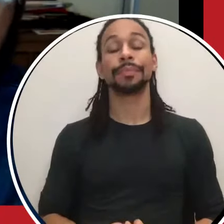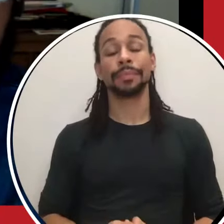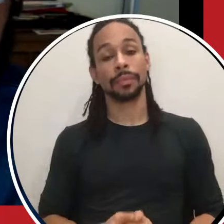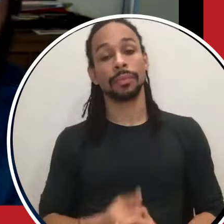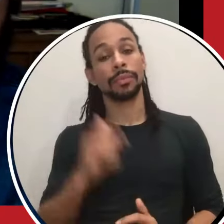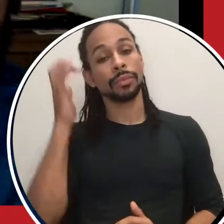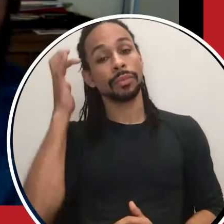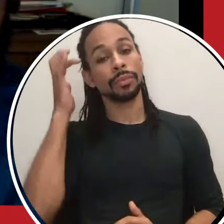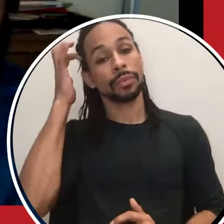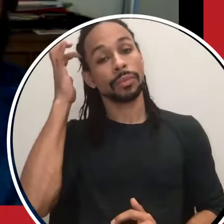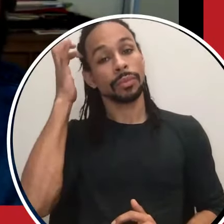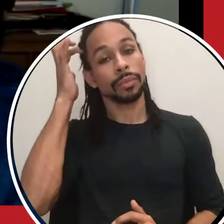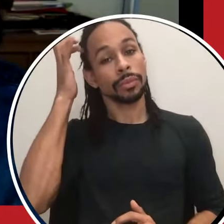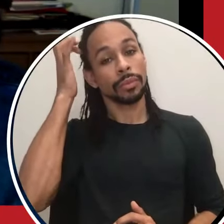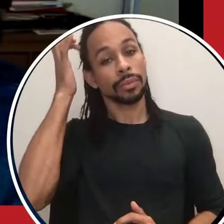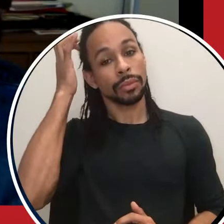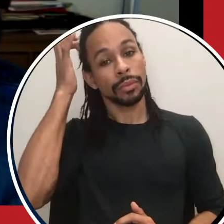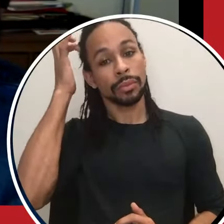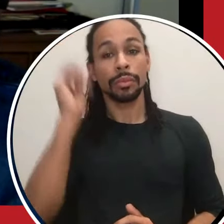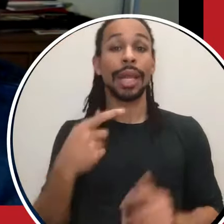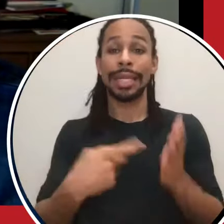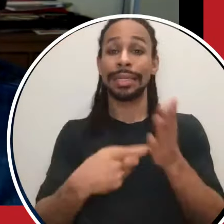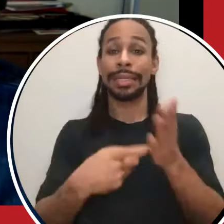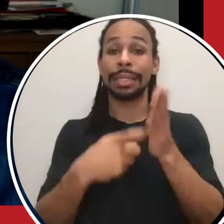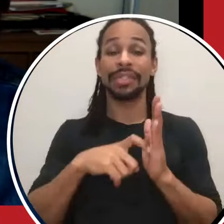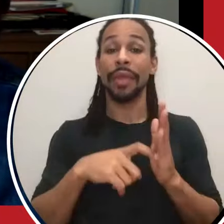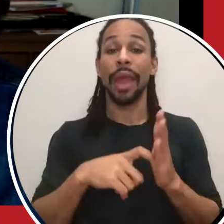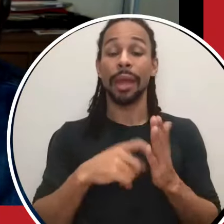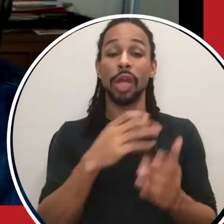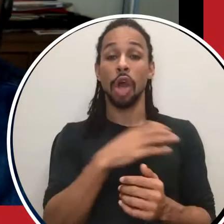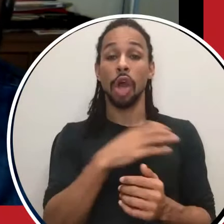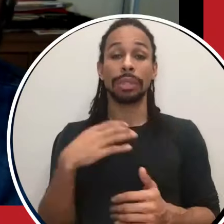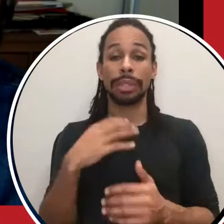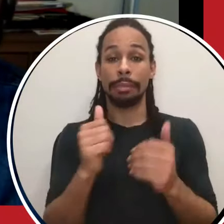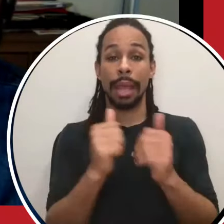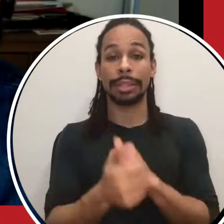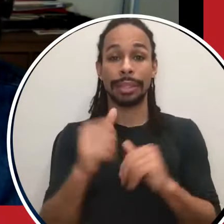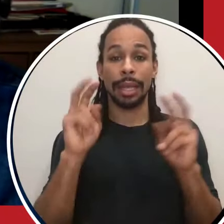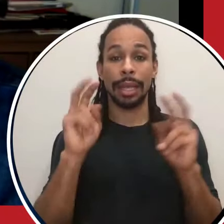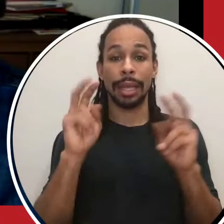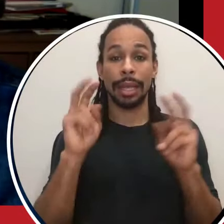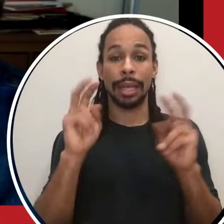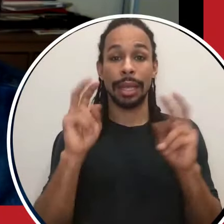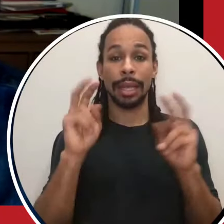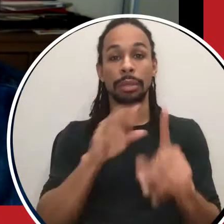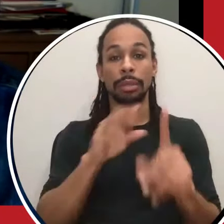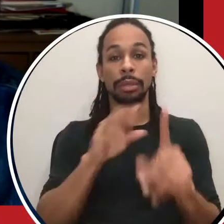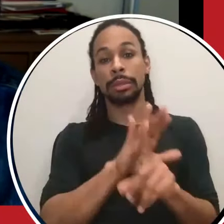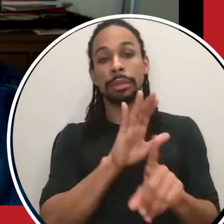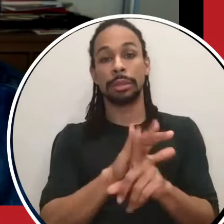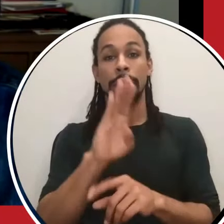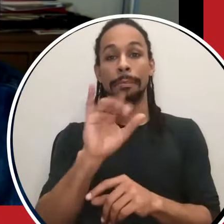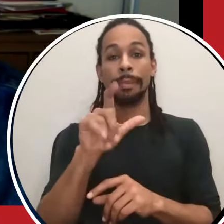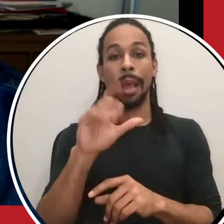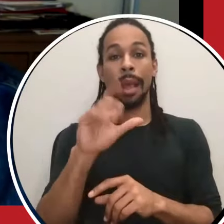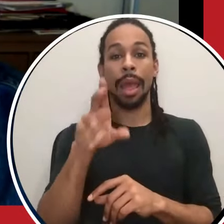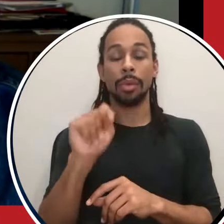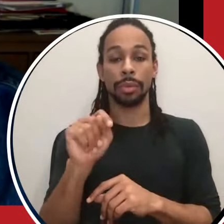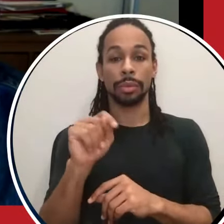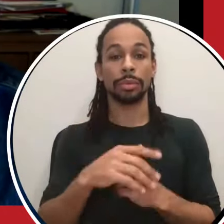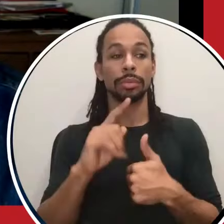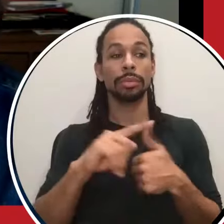it's demanding that Congress passes a people's bailout, first of all. It's demanding the funding of a green stimulus.